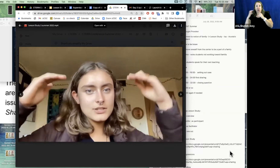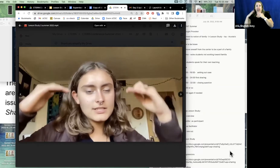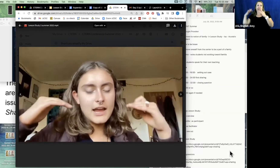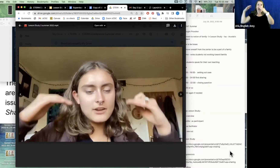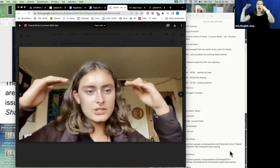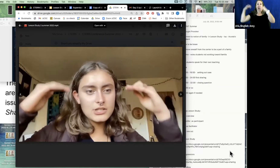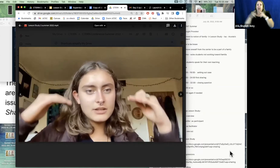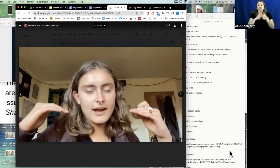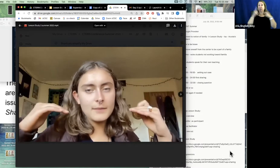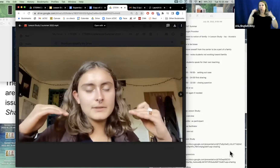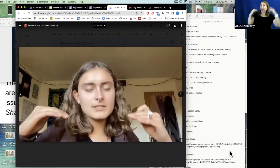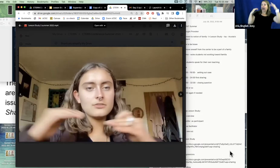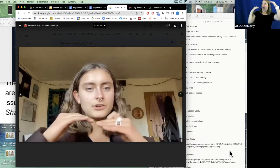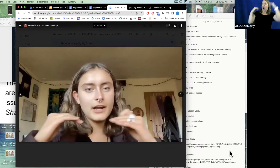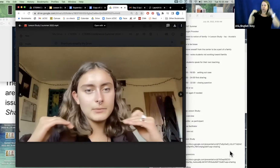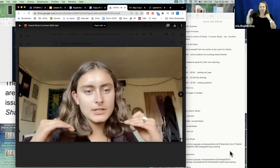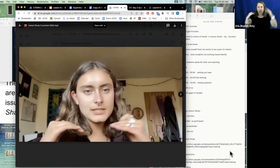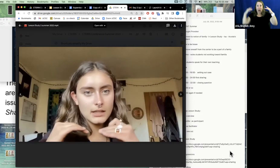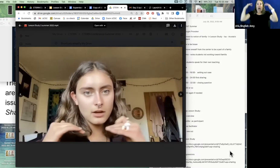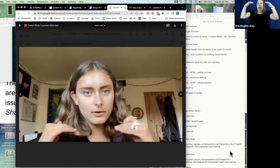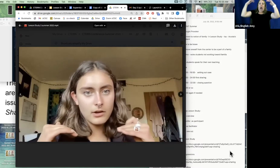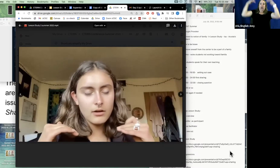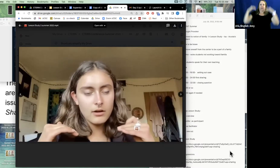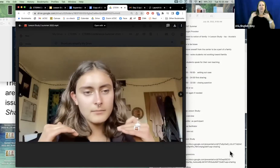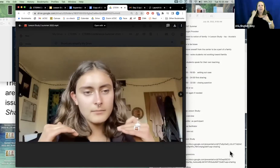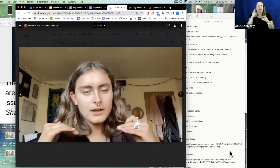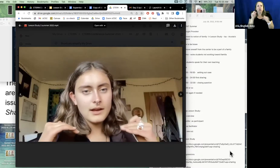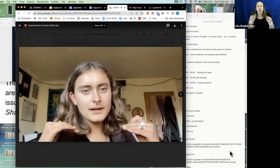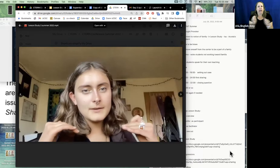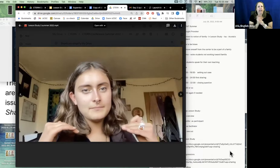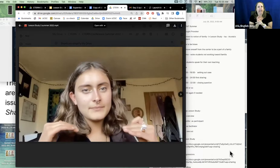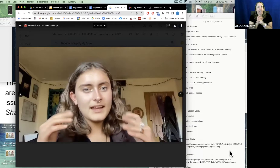this interesting energy shift that happens. So if you're able to stay low and calm,